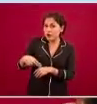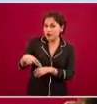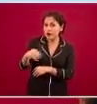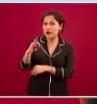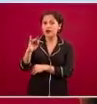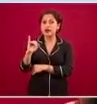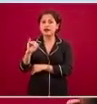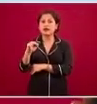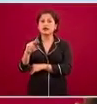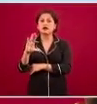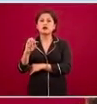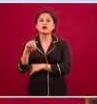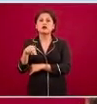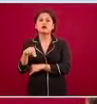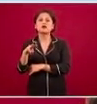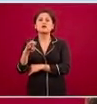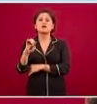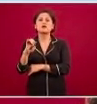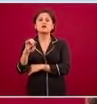And